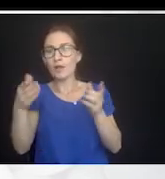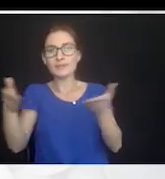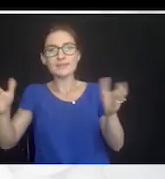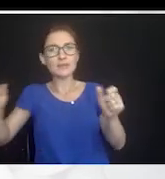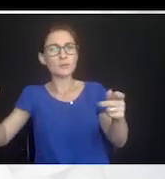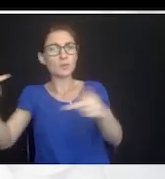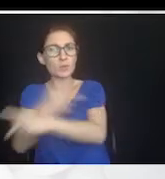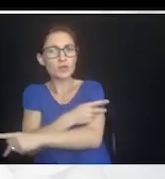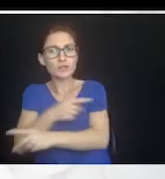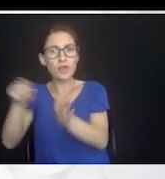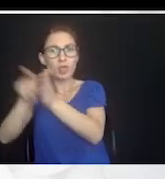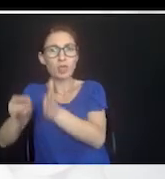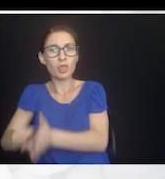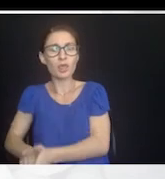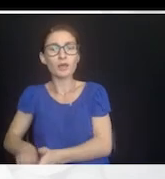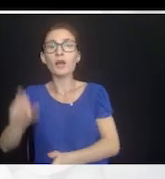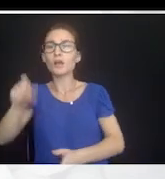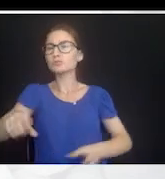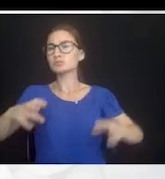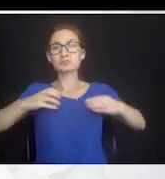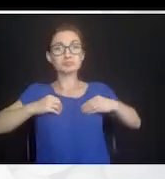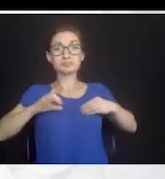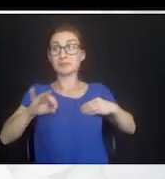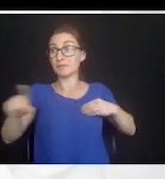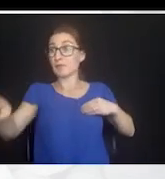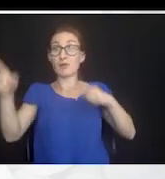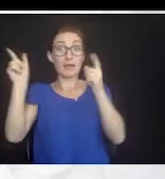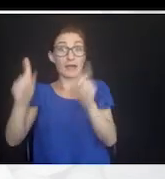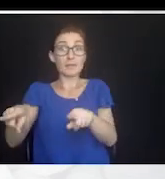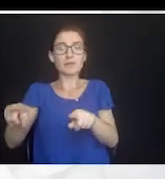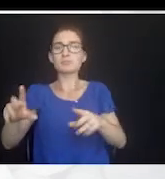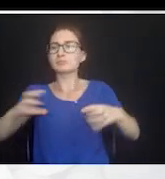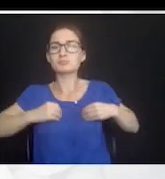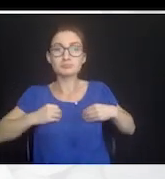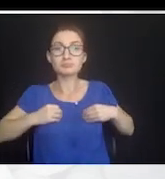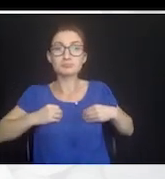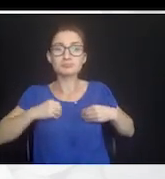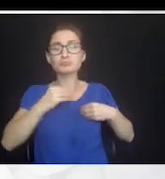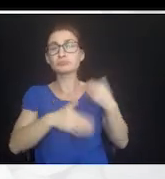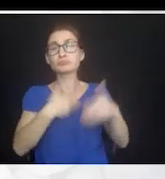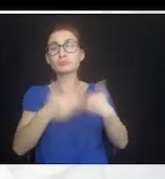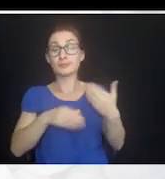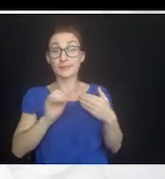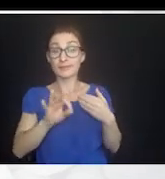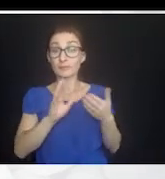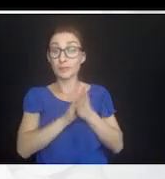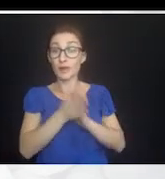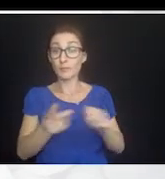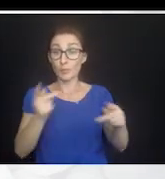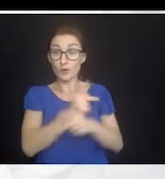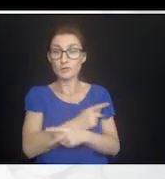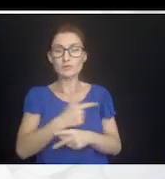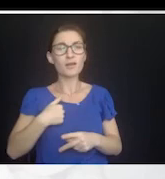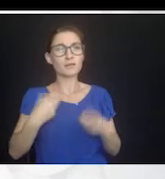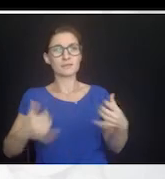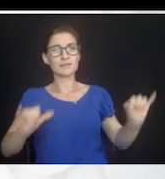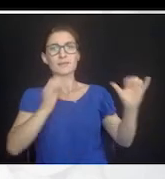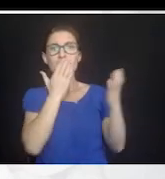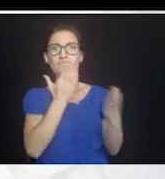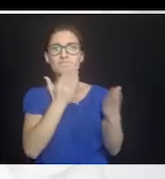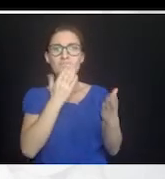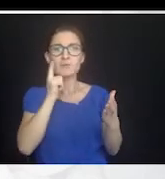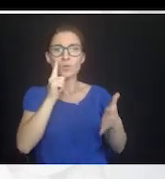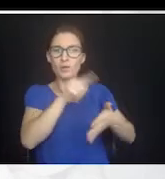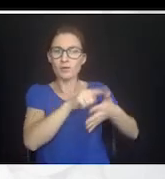too. Not only do I have stuff to be grateful for, but there are things that could be worse, and I need to be okay with if that happened, you